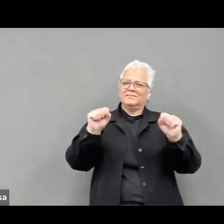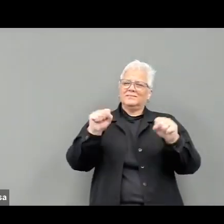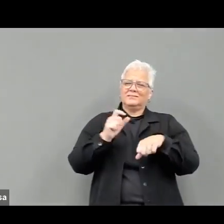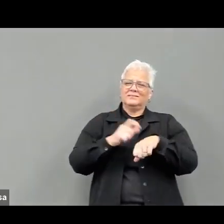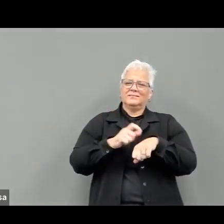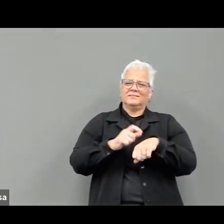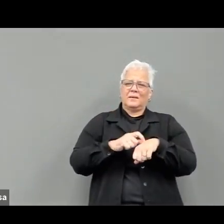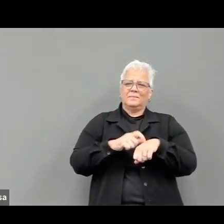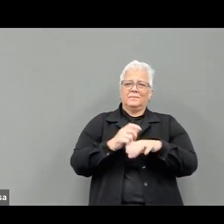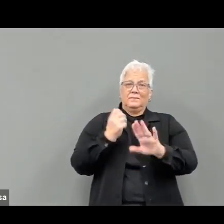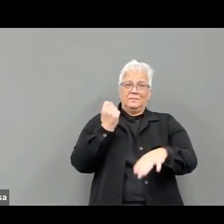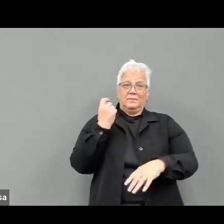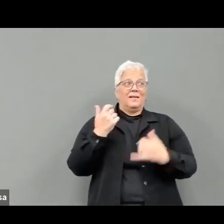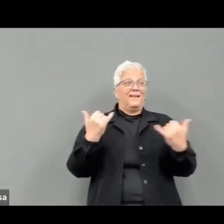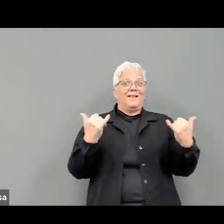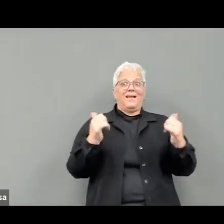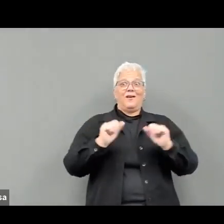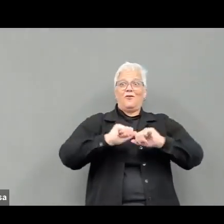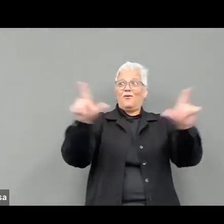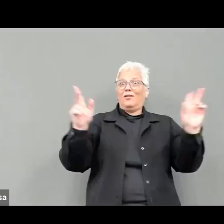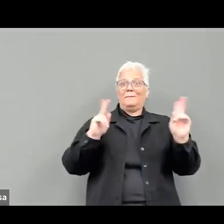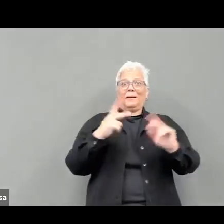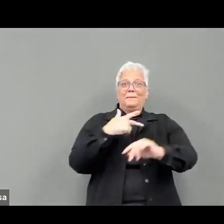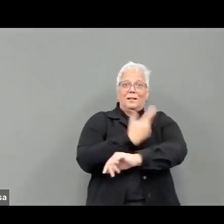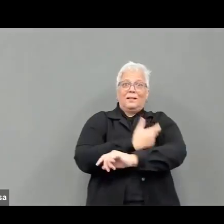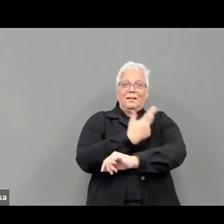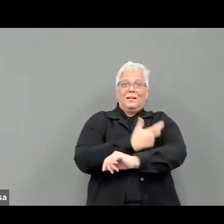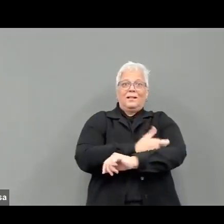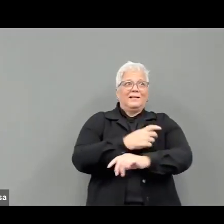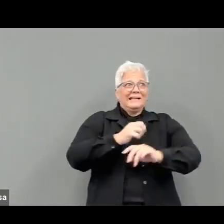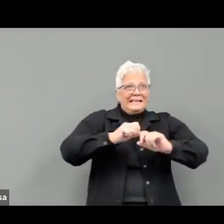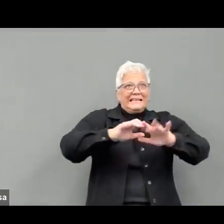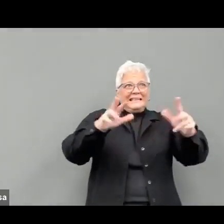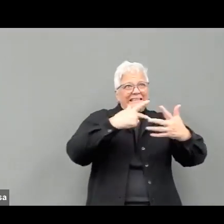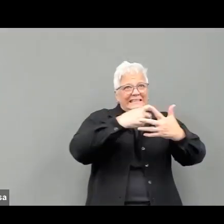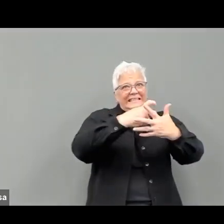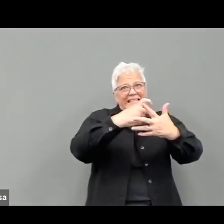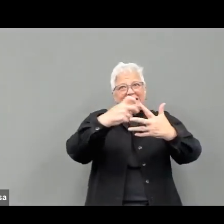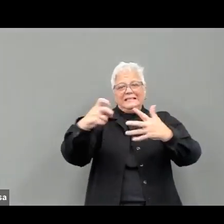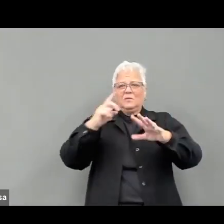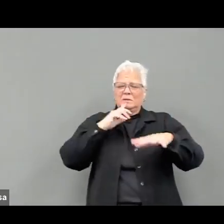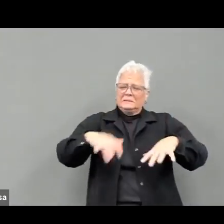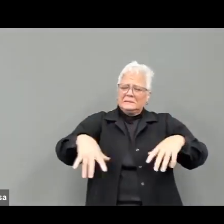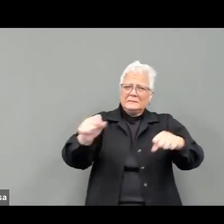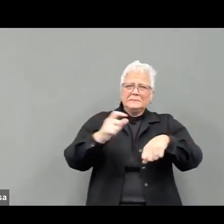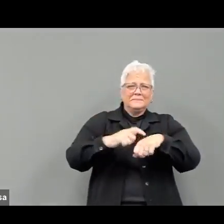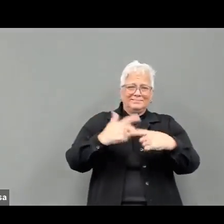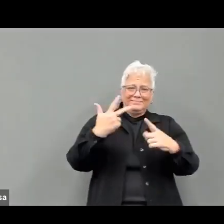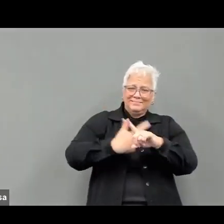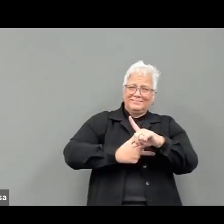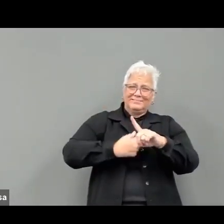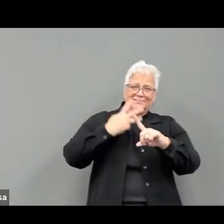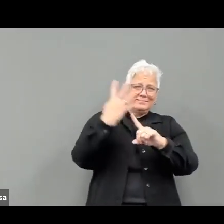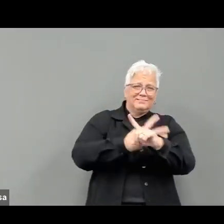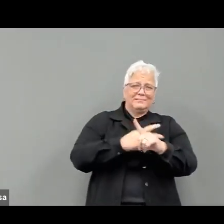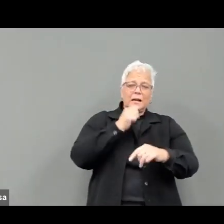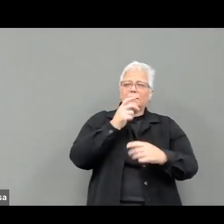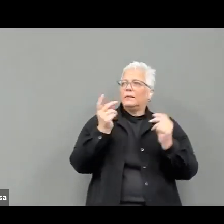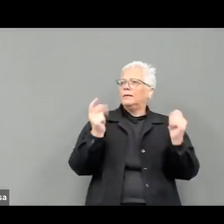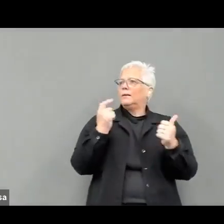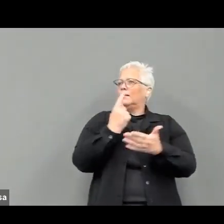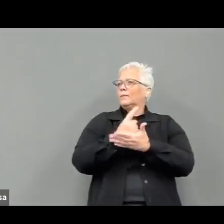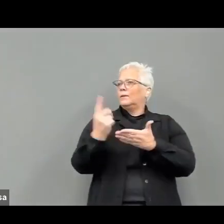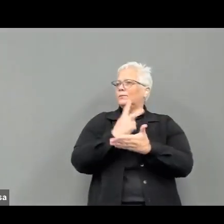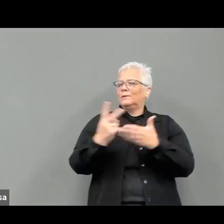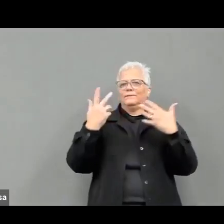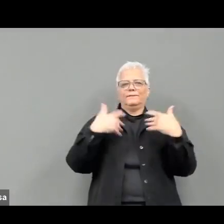critical. We are pleased to collaborate with local partners to increase the accessibility of the vaccine. Equitable